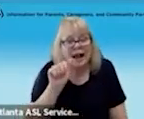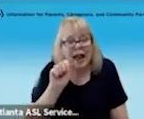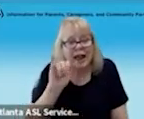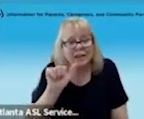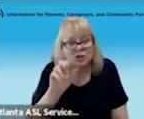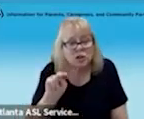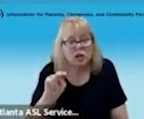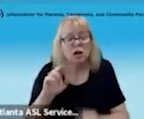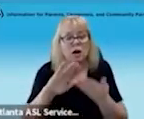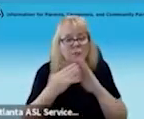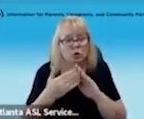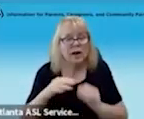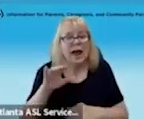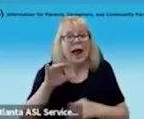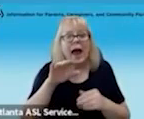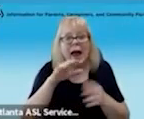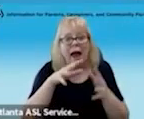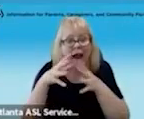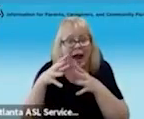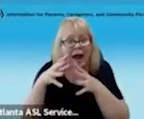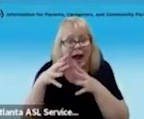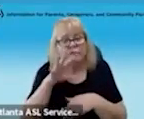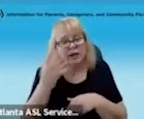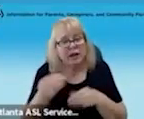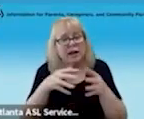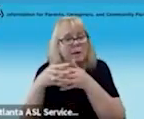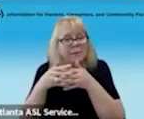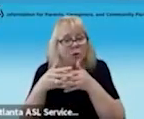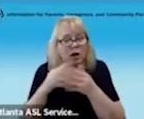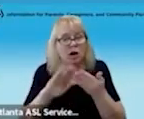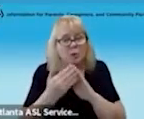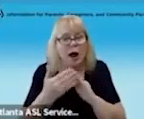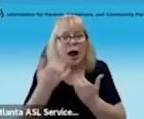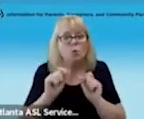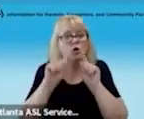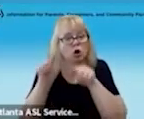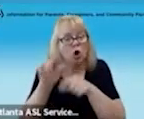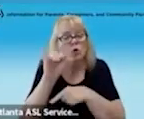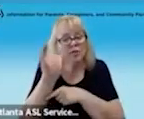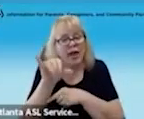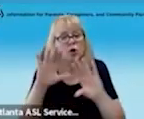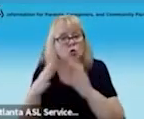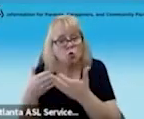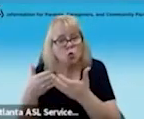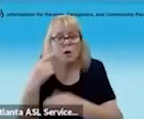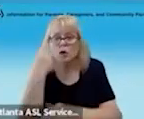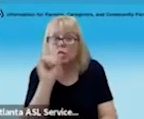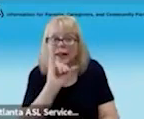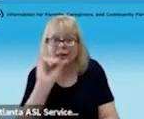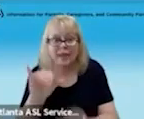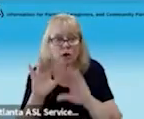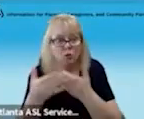the community where they're at, respect their culture, understand their culture. So if I don't understand an Asian community and